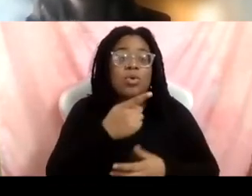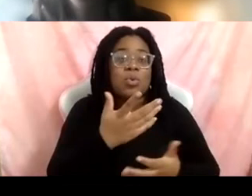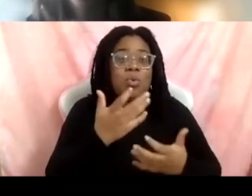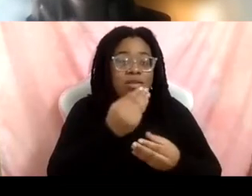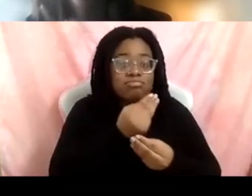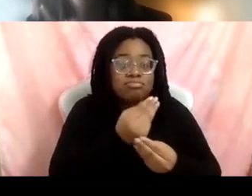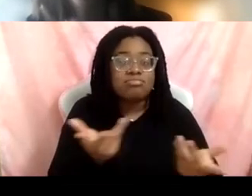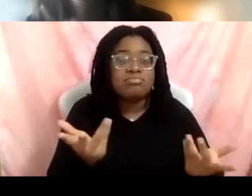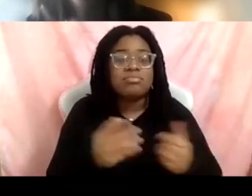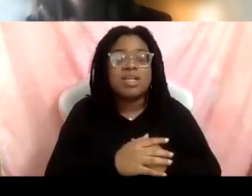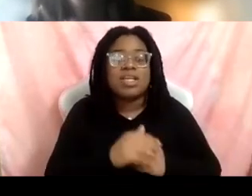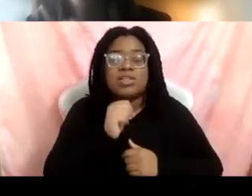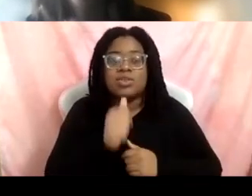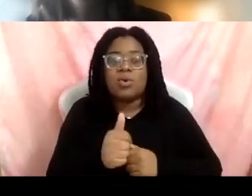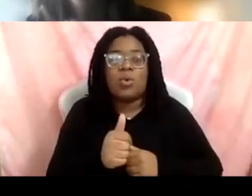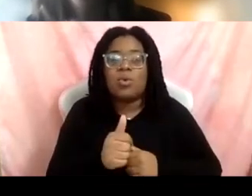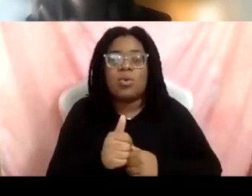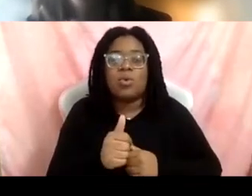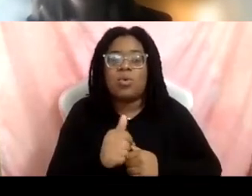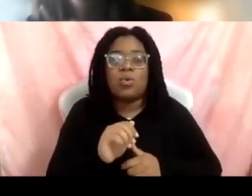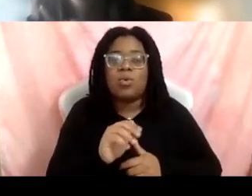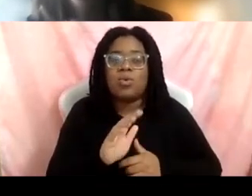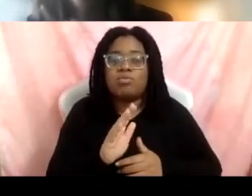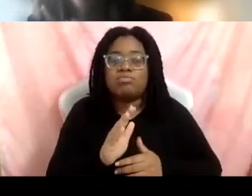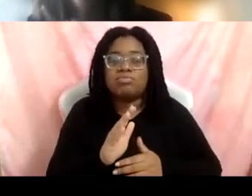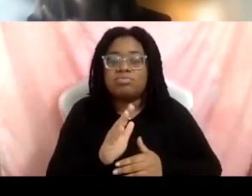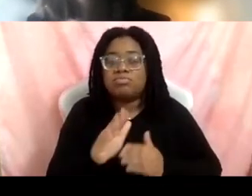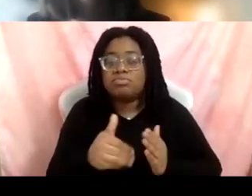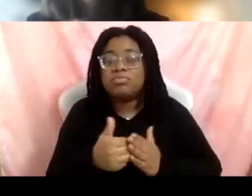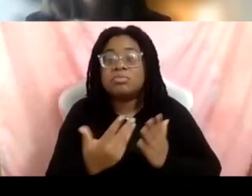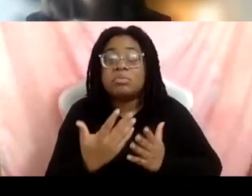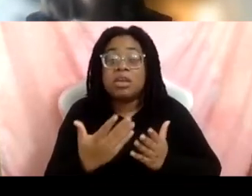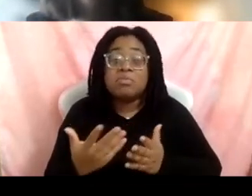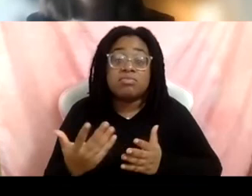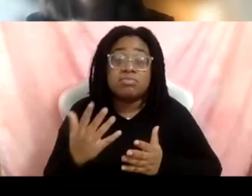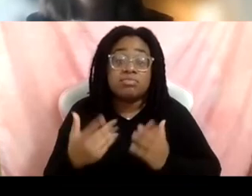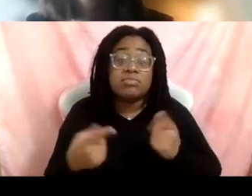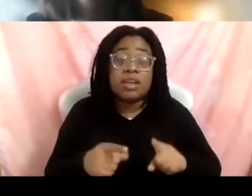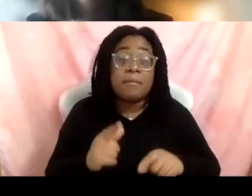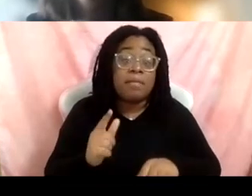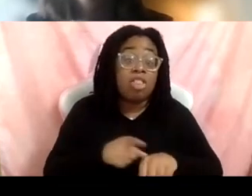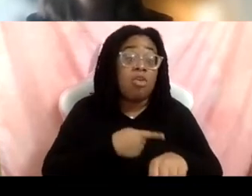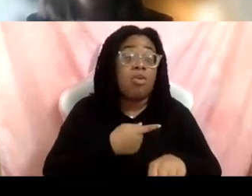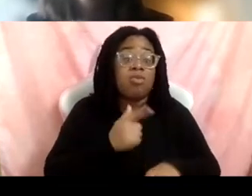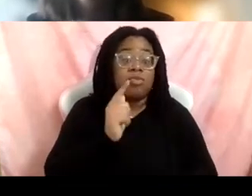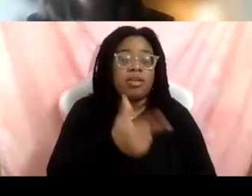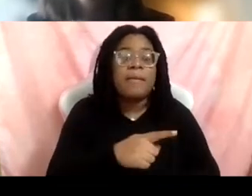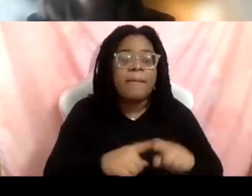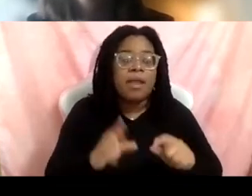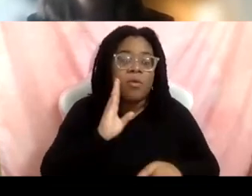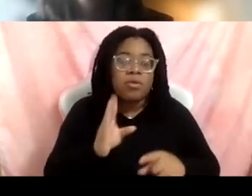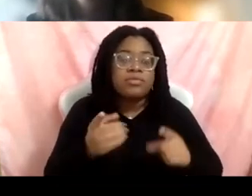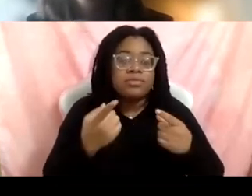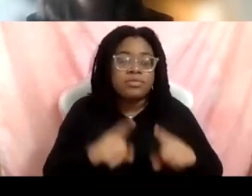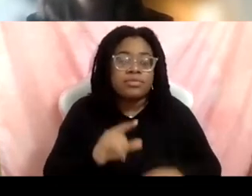and don't the rest will eventually follow. It may take you a bit longer than other people, but it will happen. And